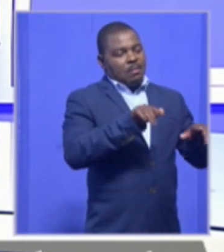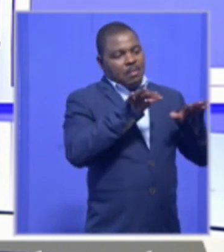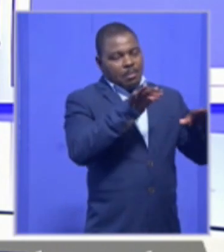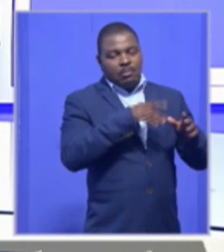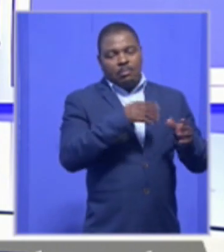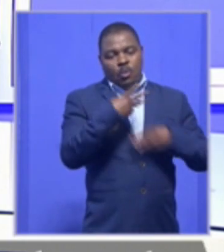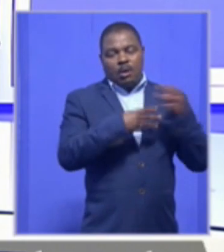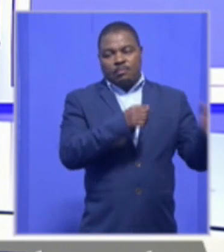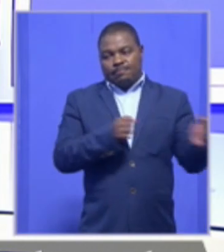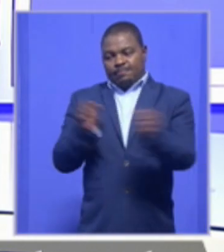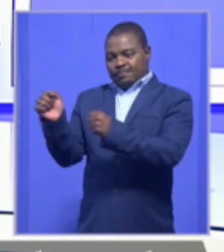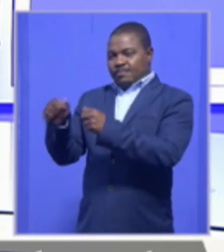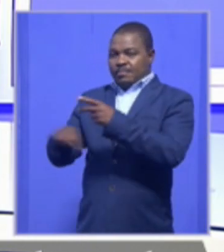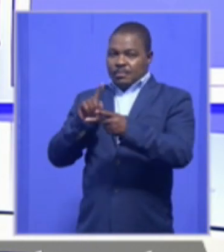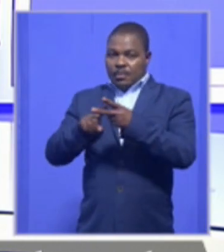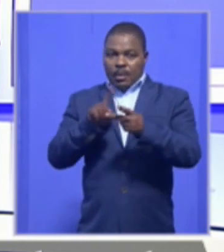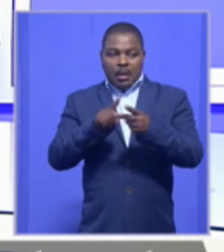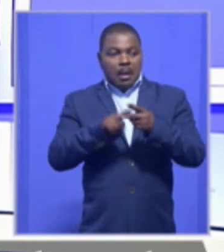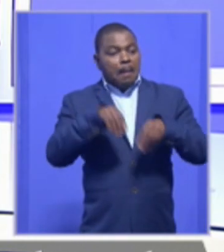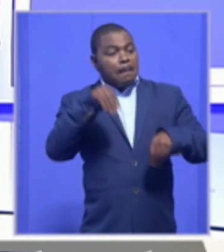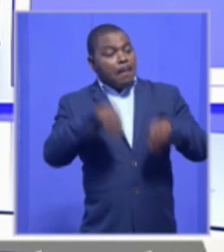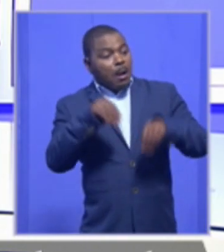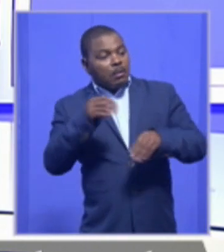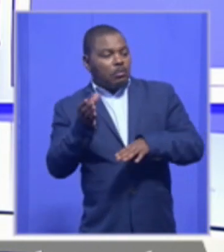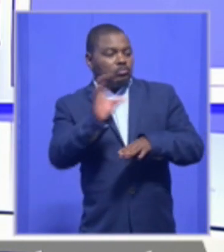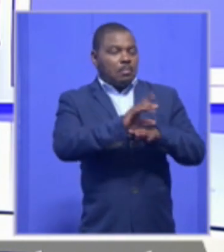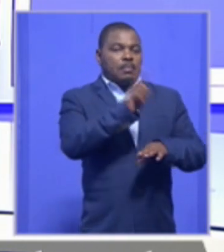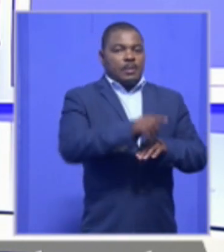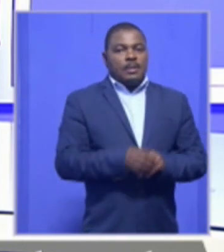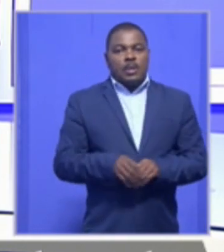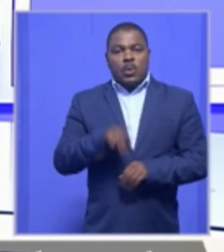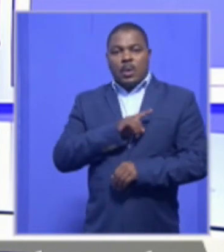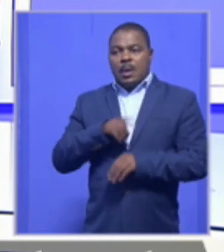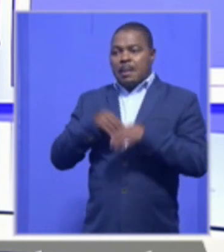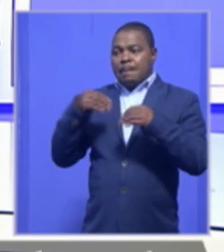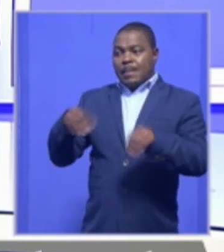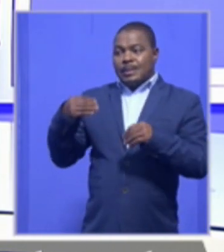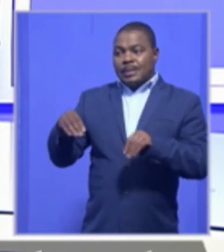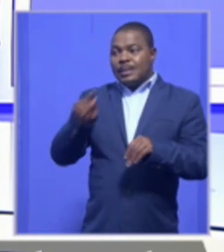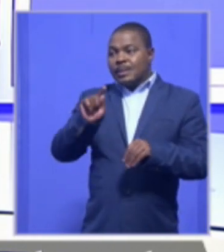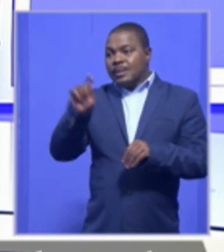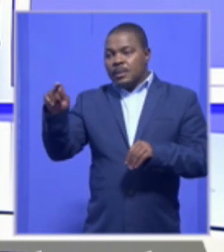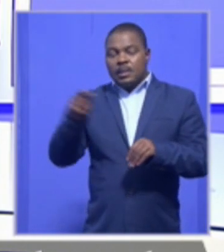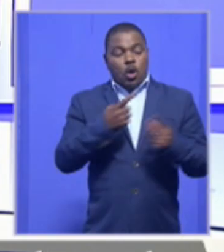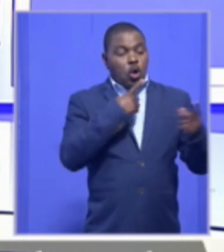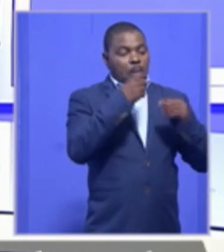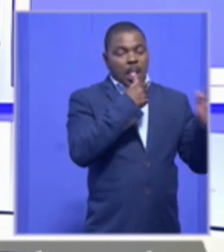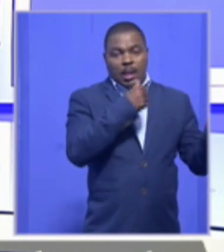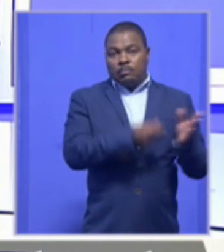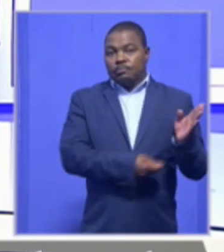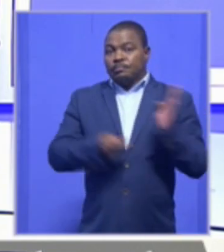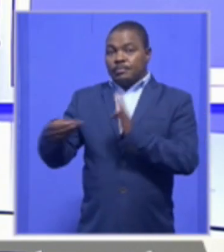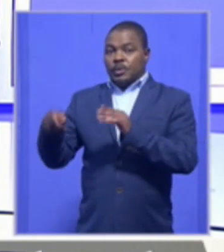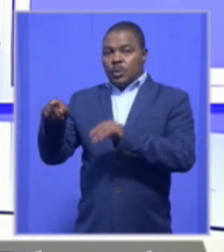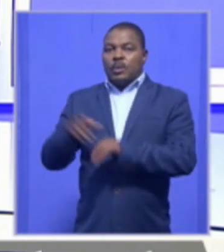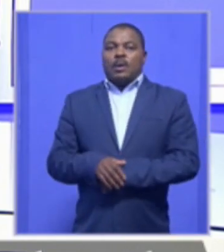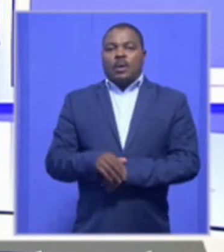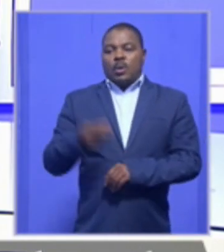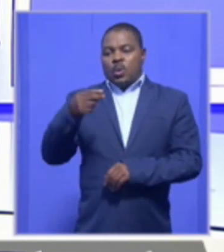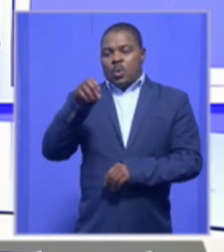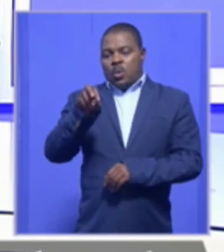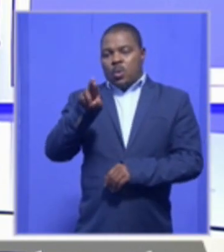leiswa setšhabeng ditikologong tšeo go na le go meepo. Magareng ga dikgwebo tšeo di hweditšego lengwalo la dinyakwa go tša go badudi ke moepo wa Kromo